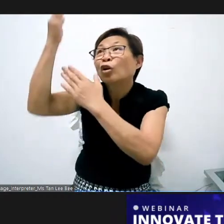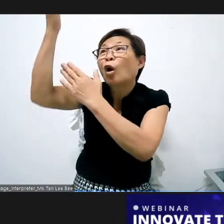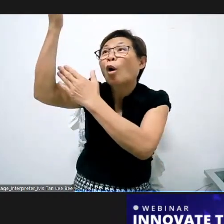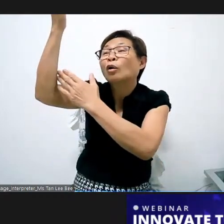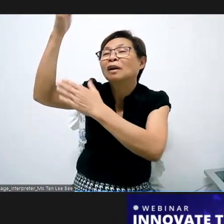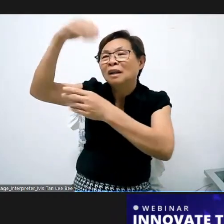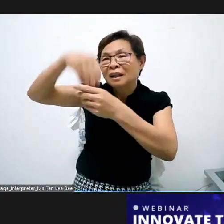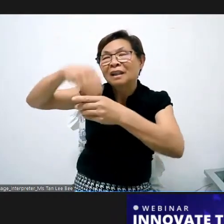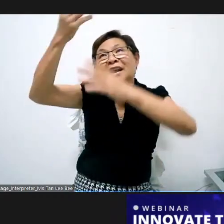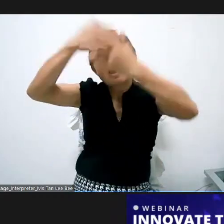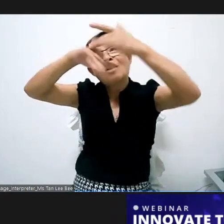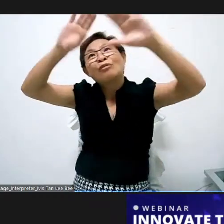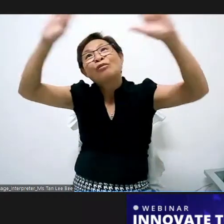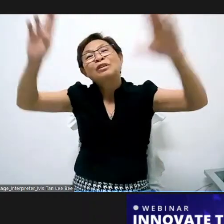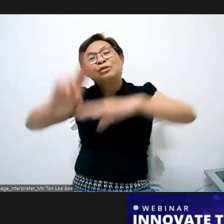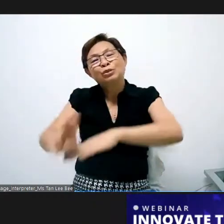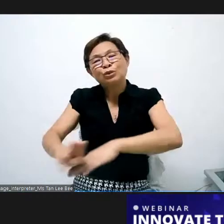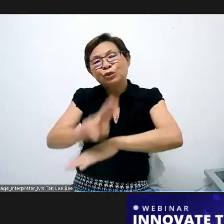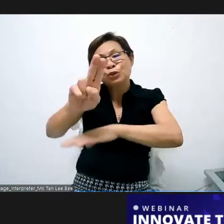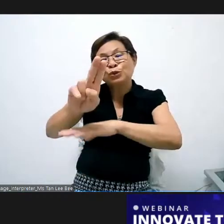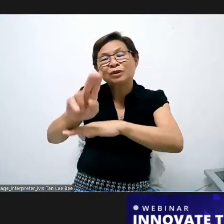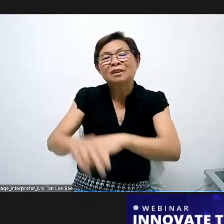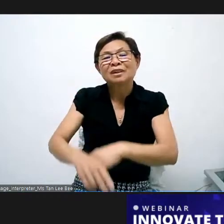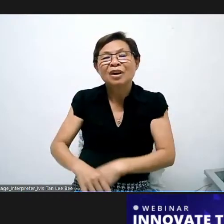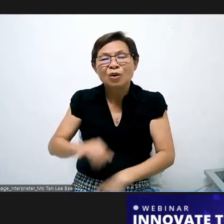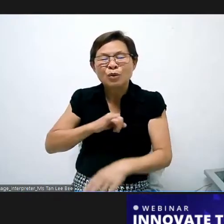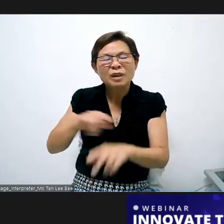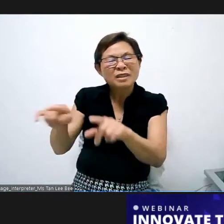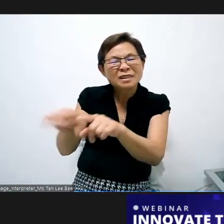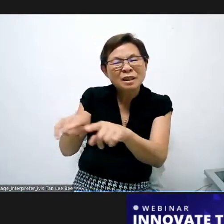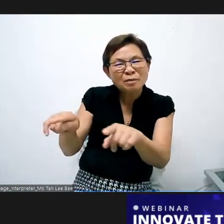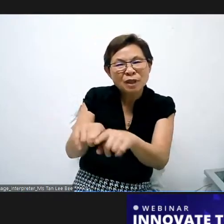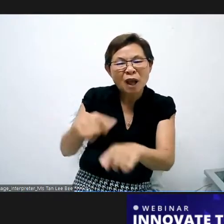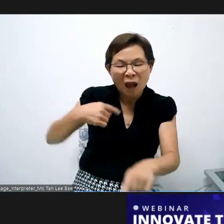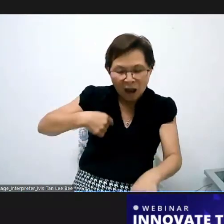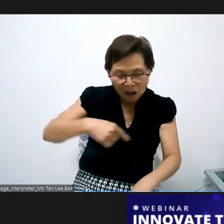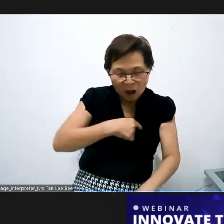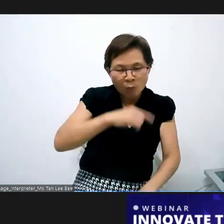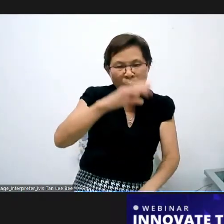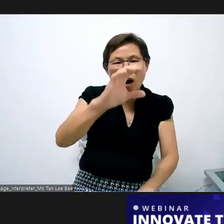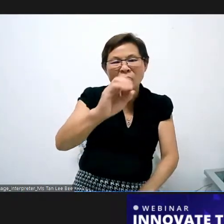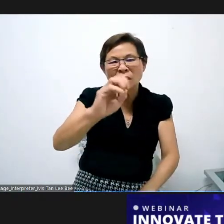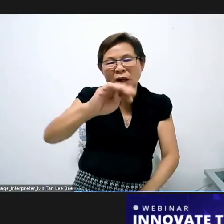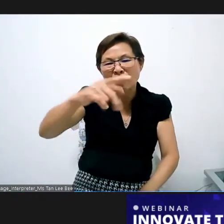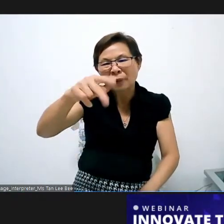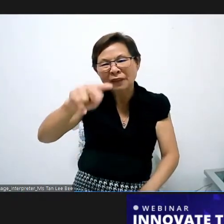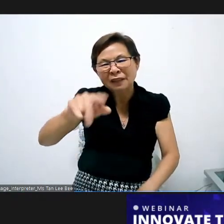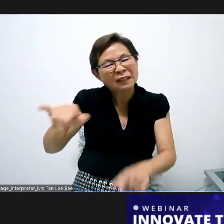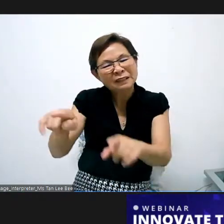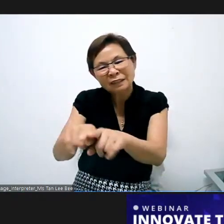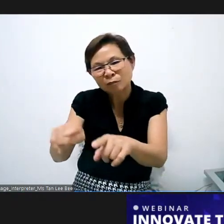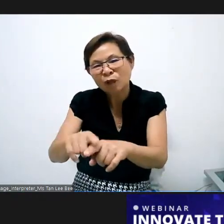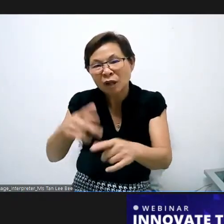to use. So we think that it's similar as our company, that now we utilize the ability